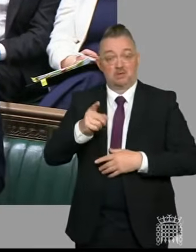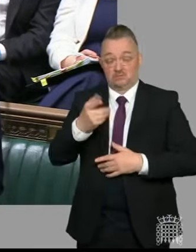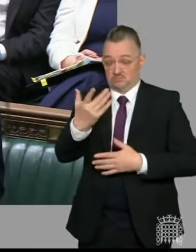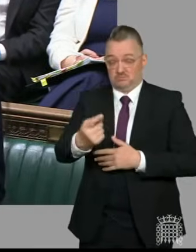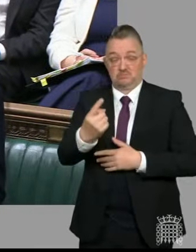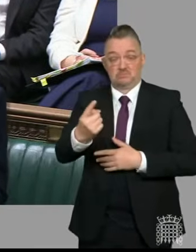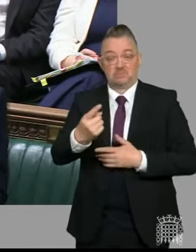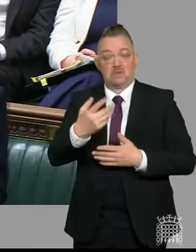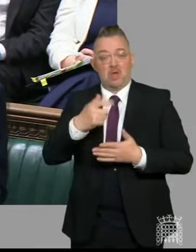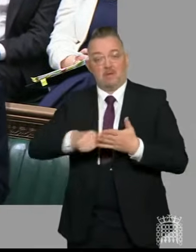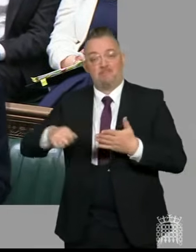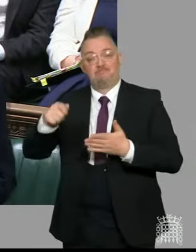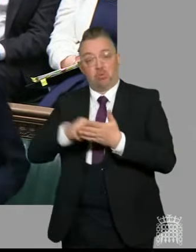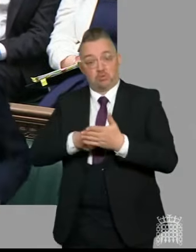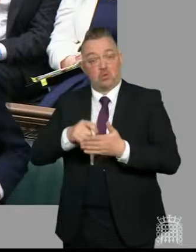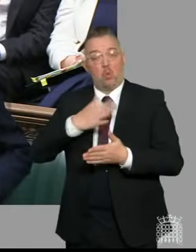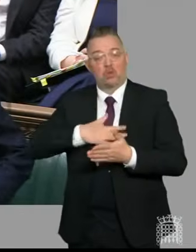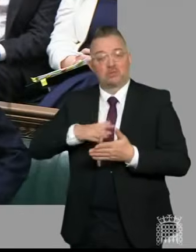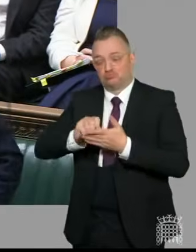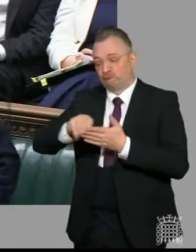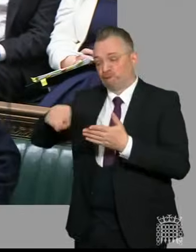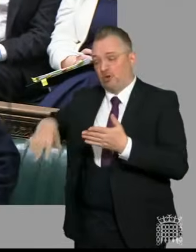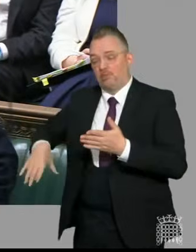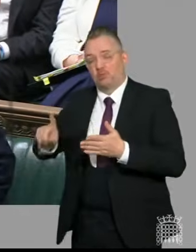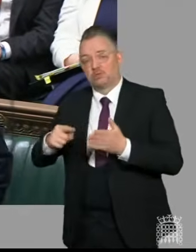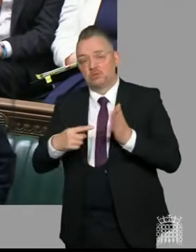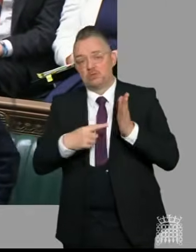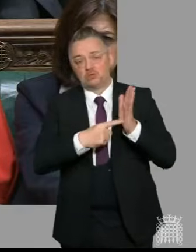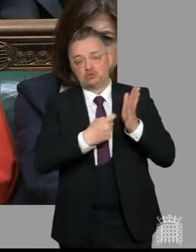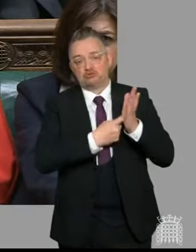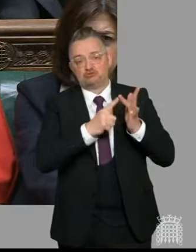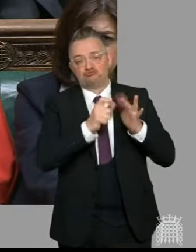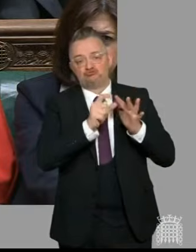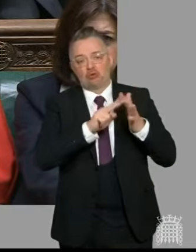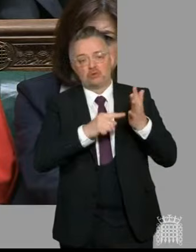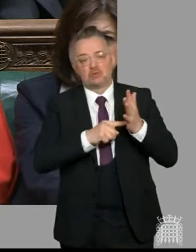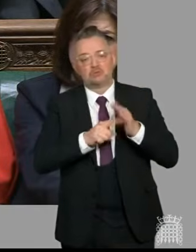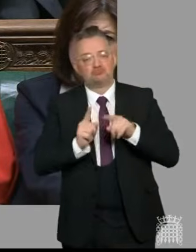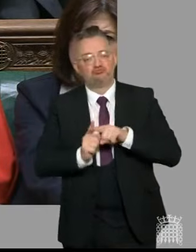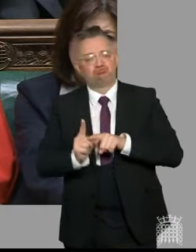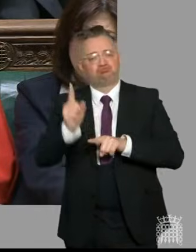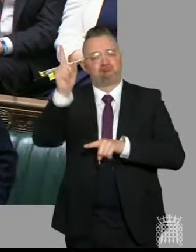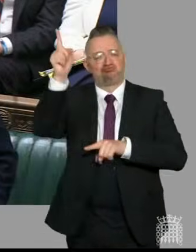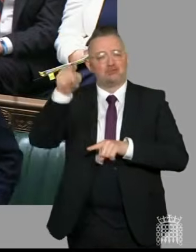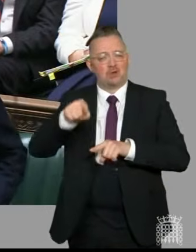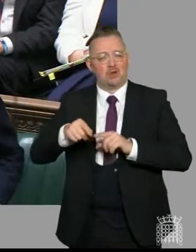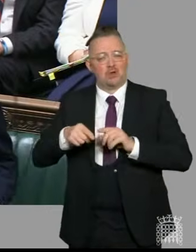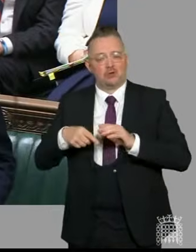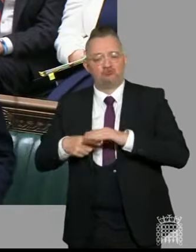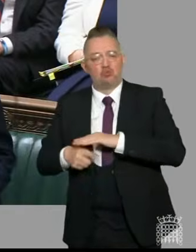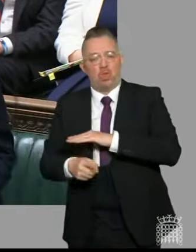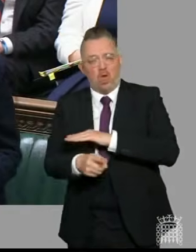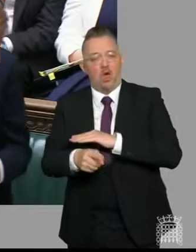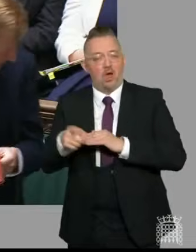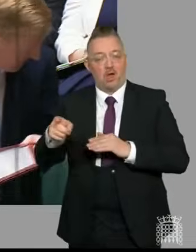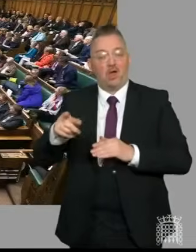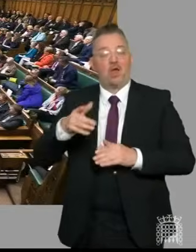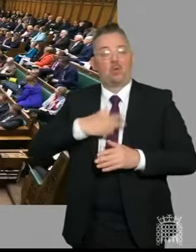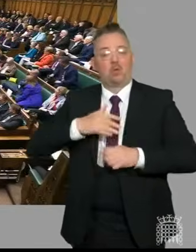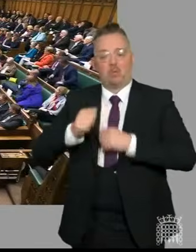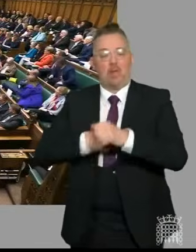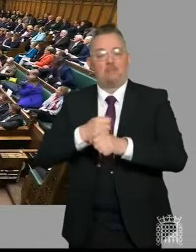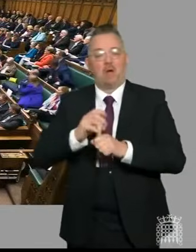and install in Downing Street someone who wanted to change the army into a Peace Corps. There you have it.